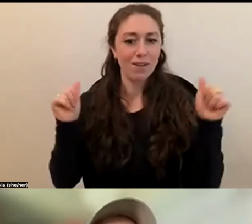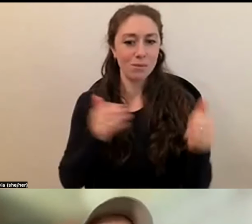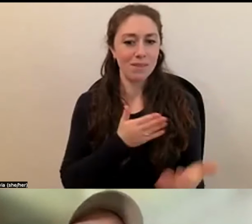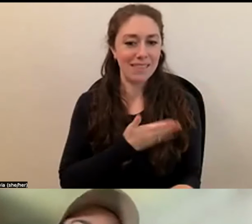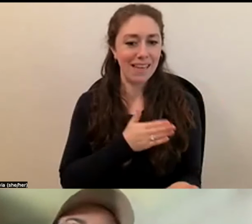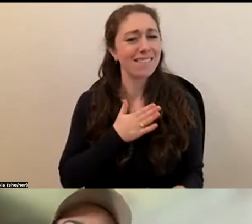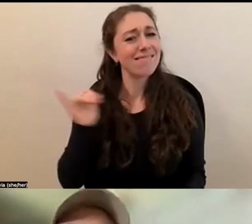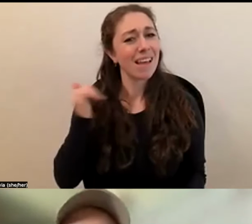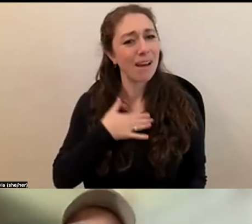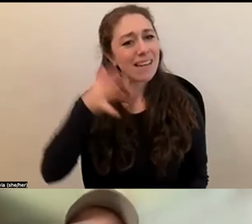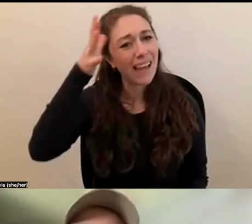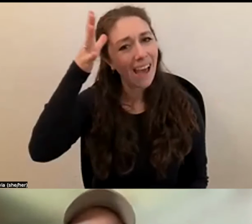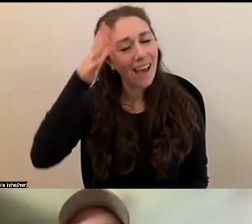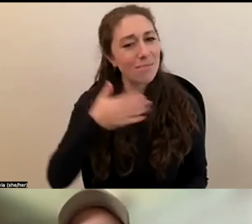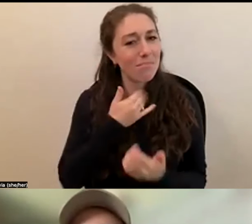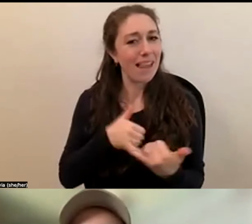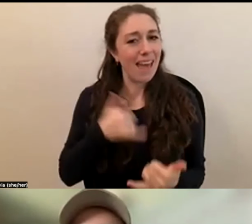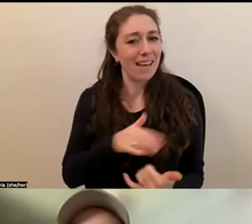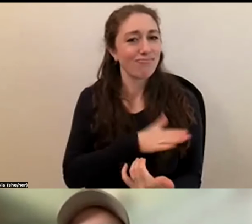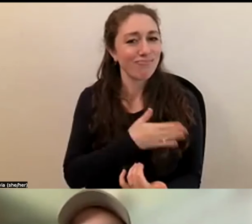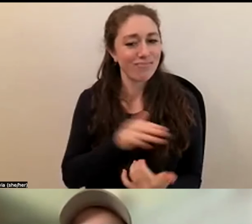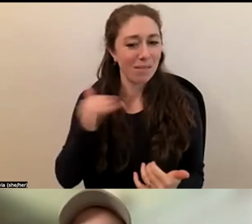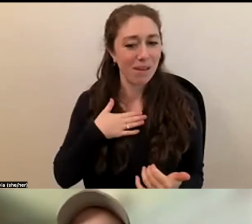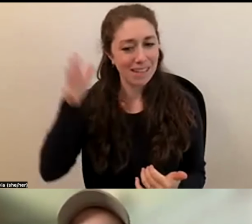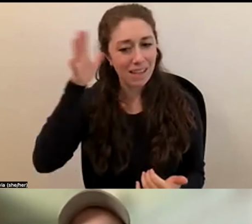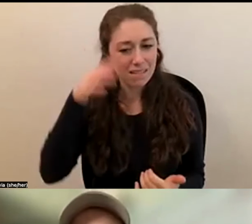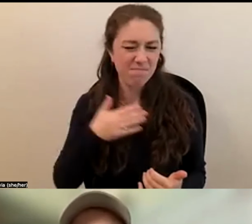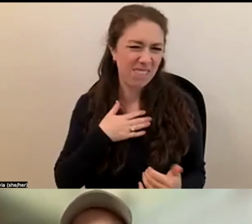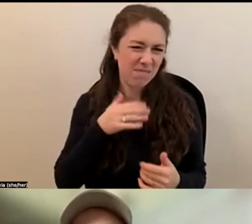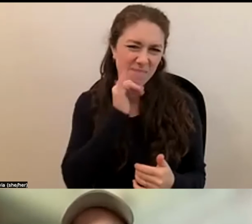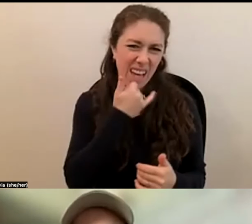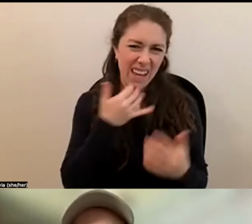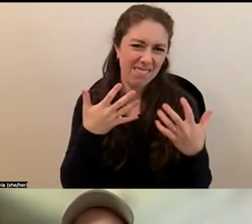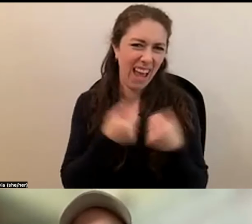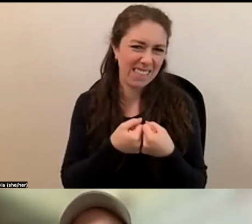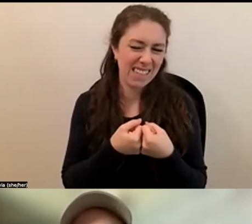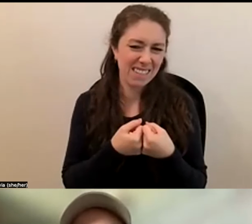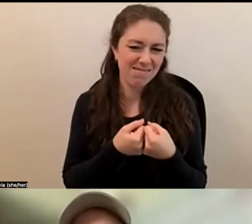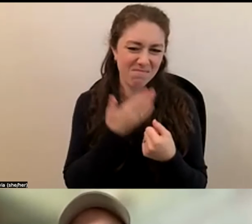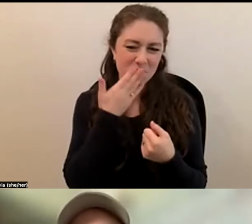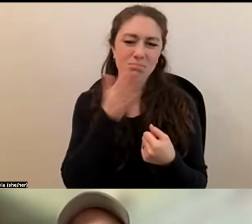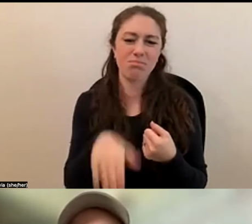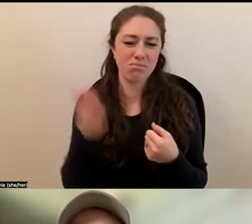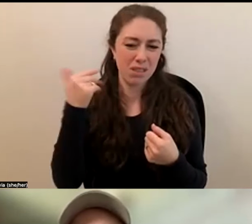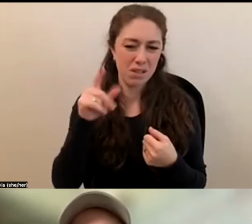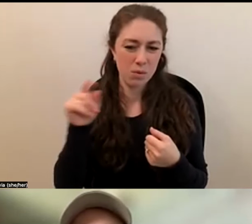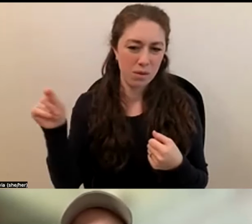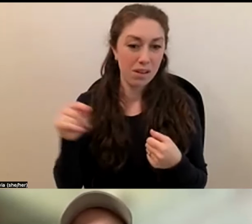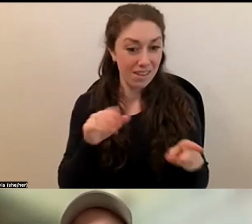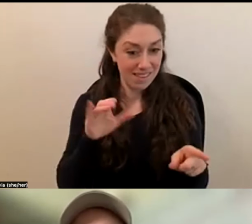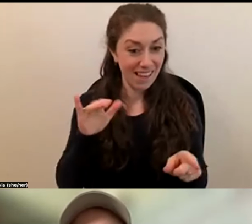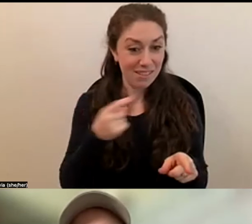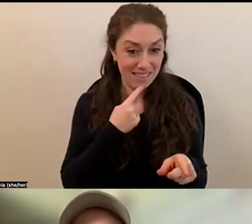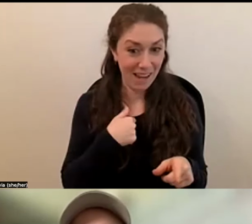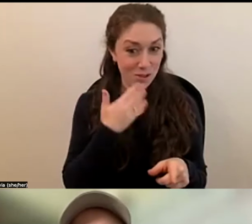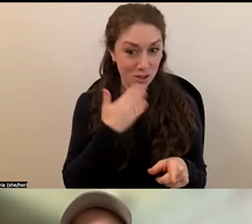my dad and play like my dad after I had this bad accident back in 2020. And Cyrus says I did pretty good, so I'm waiting to